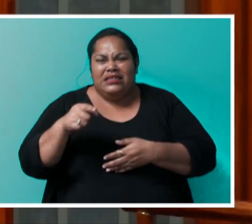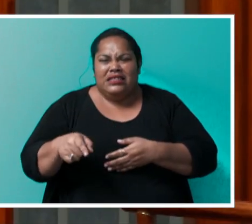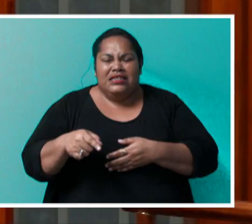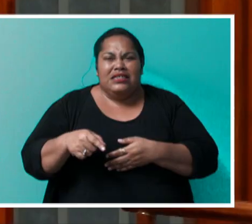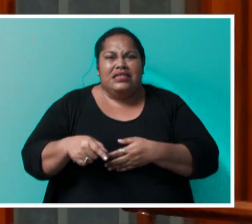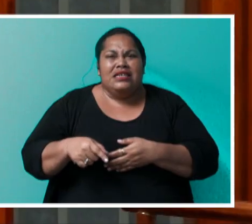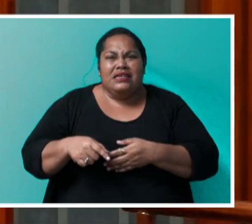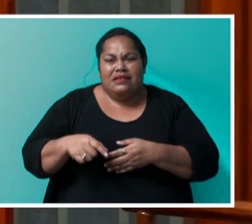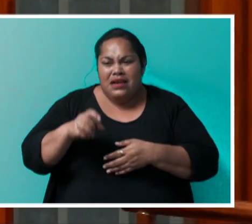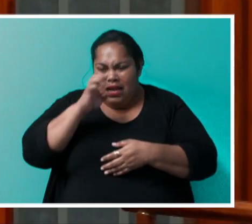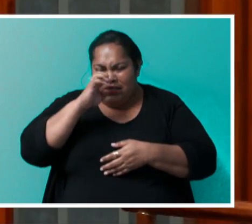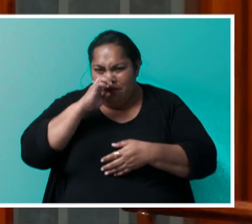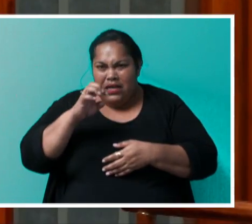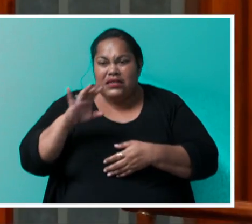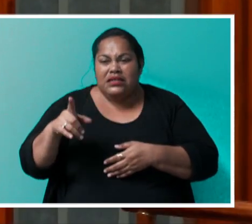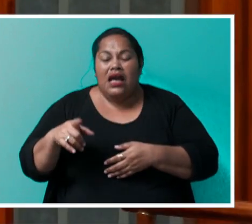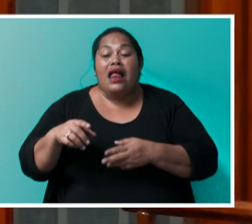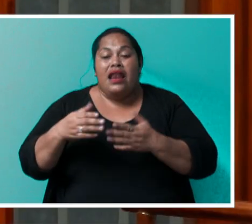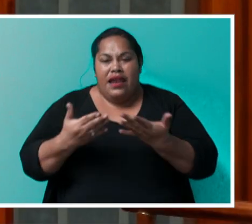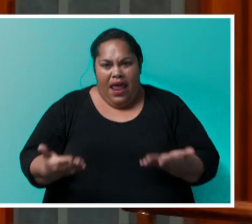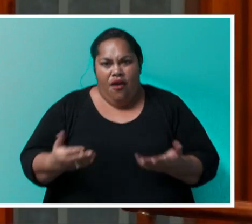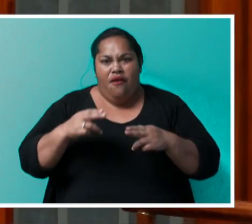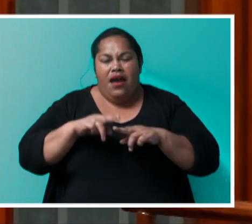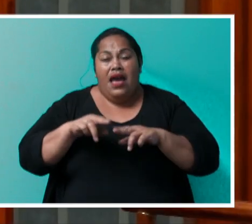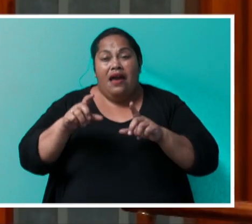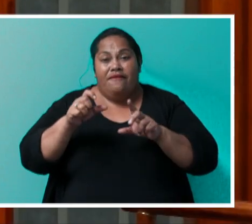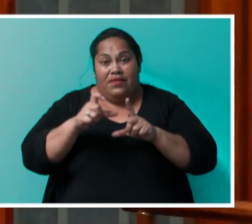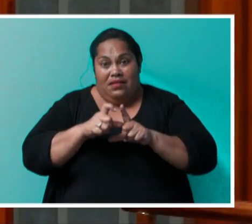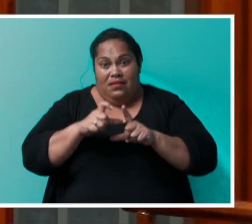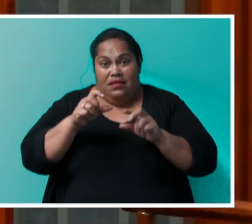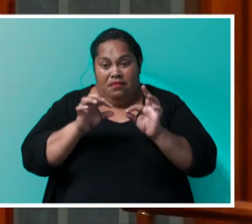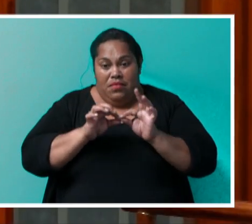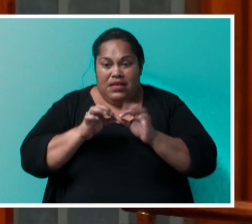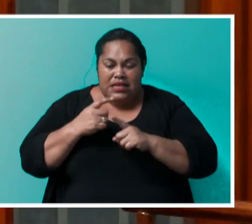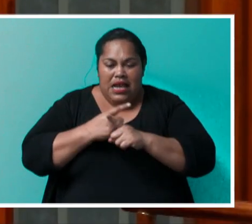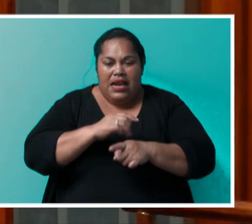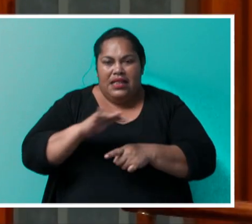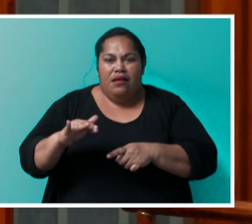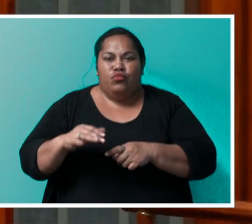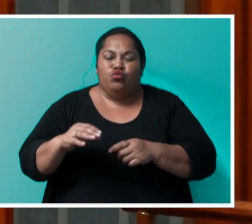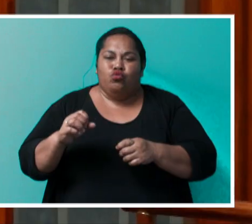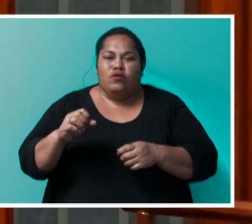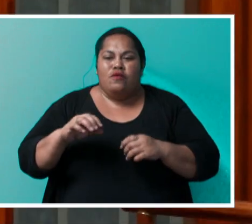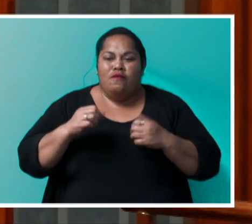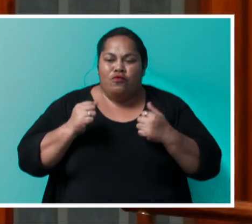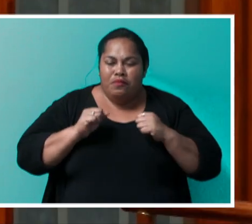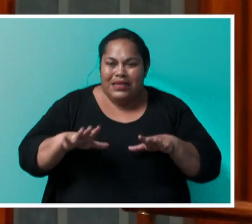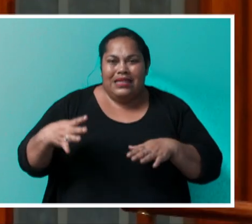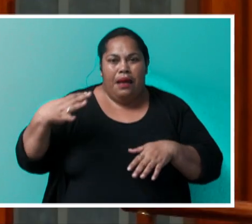through the platform. FDB is now practically guiding them to complete the applications. To